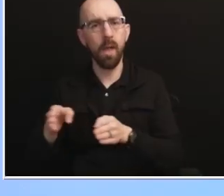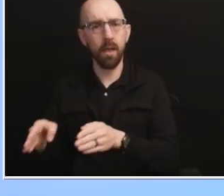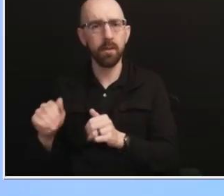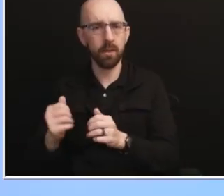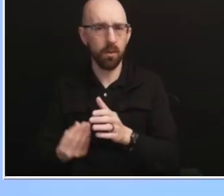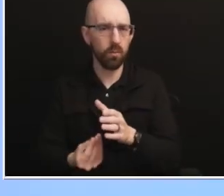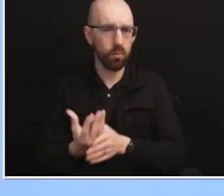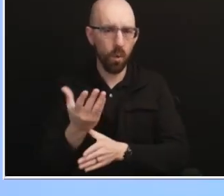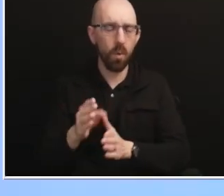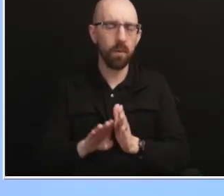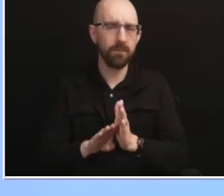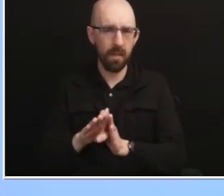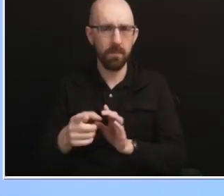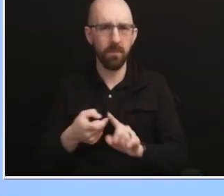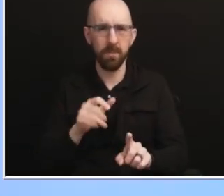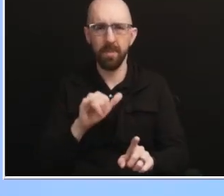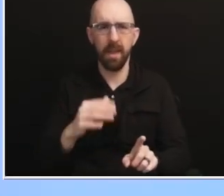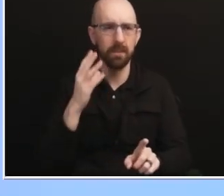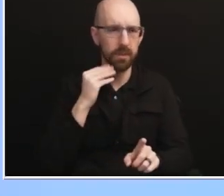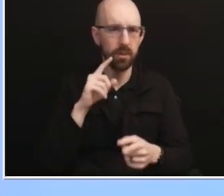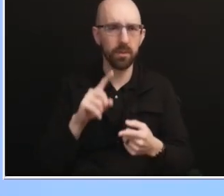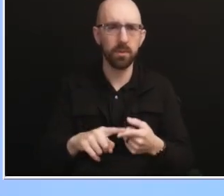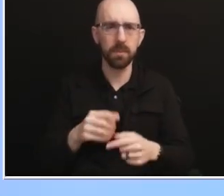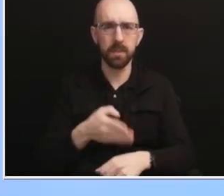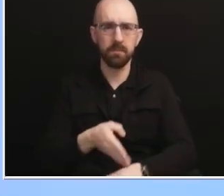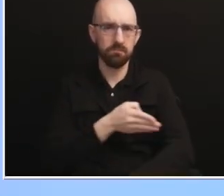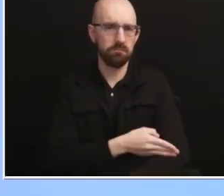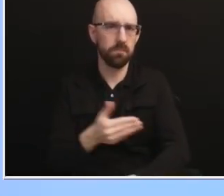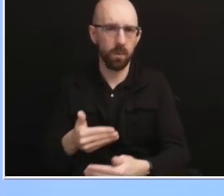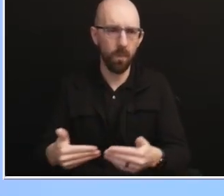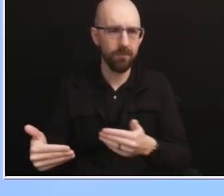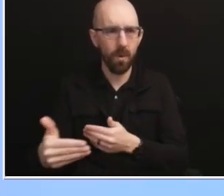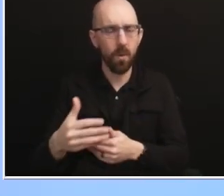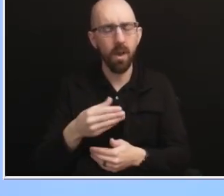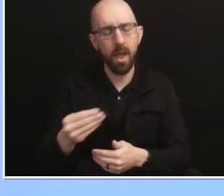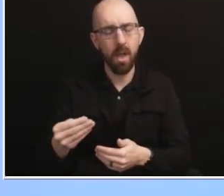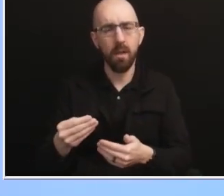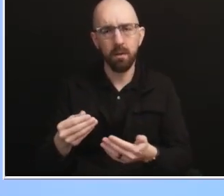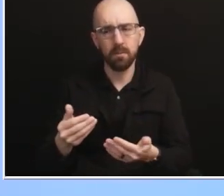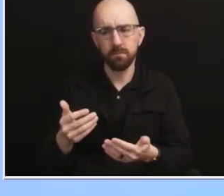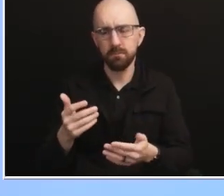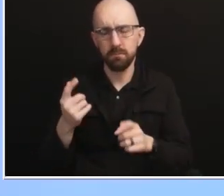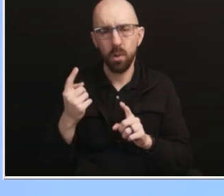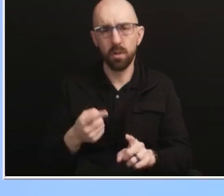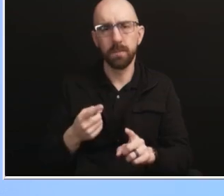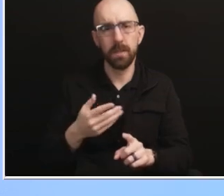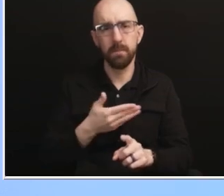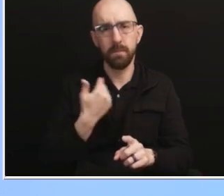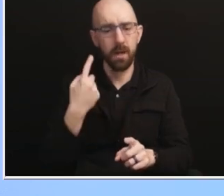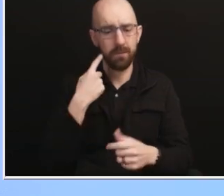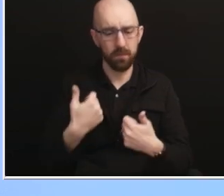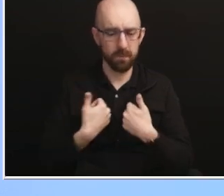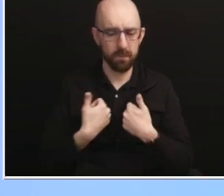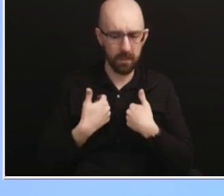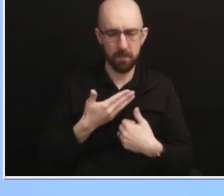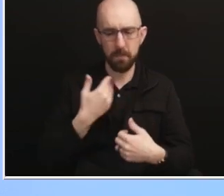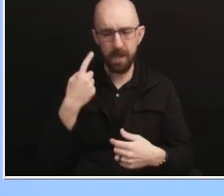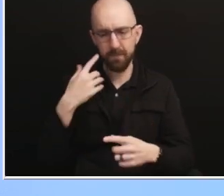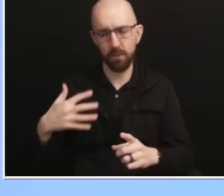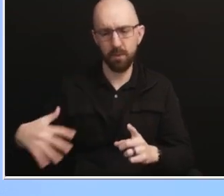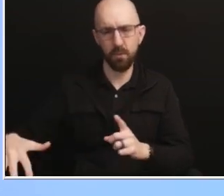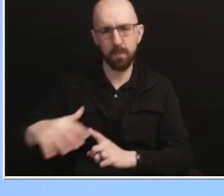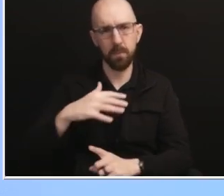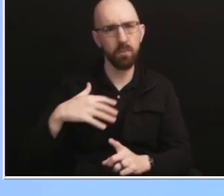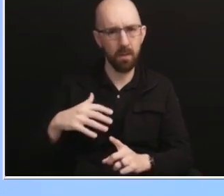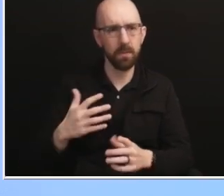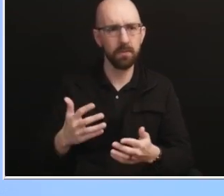result from this to be better for yourself going forward? And then ultimately, the better you are for you, the better you are for anybody else. And then